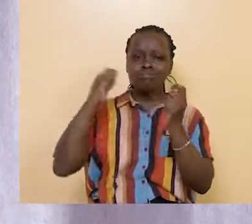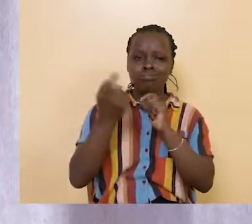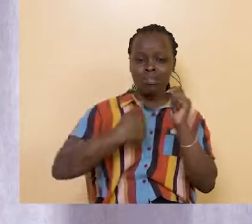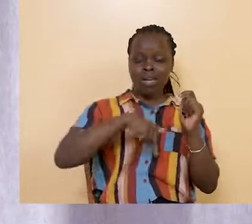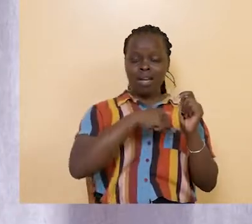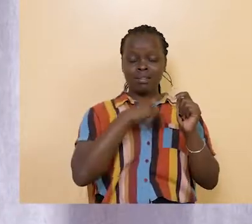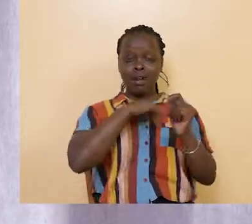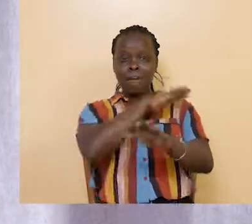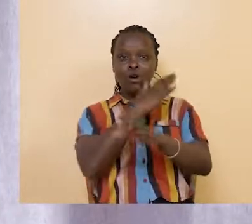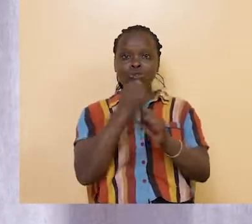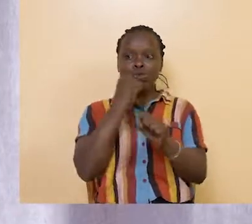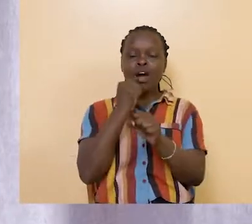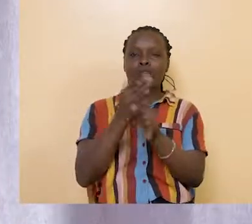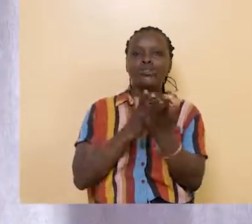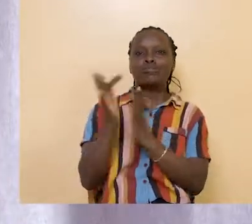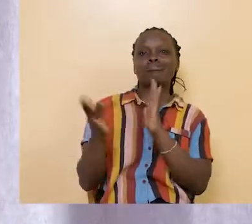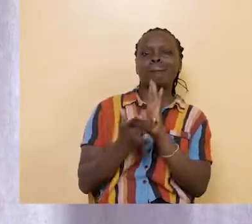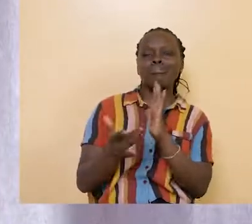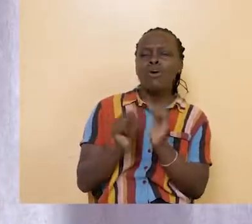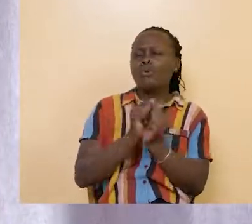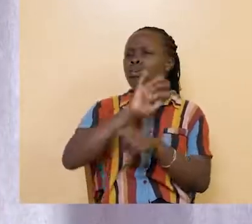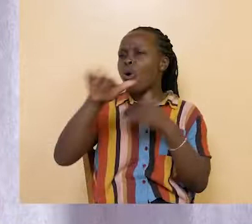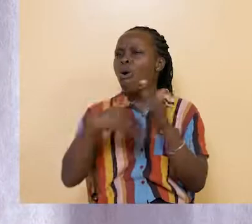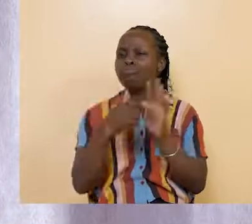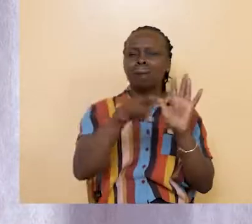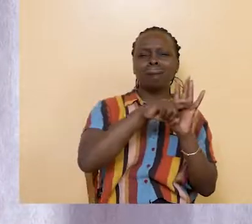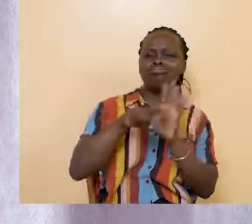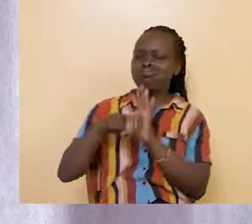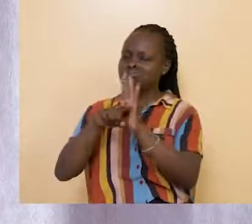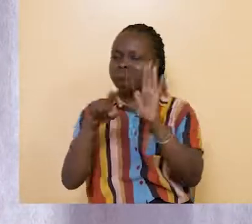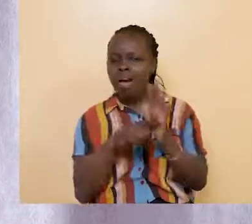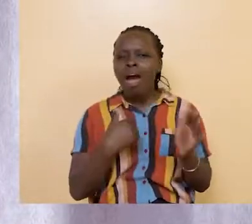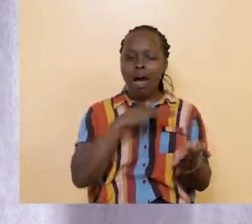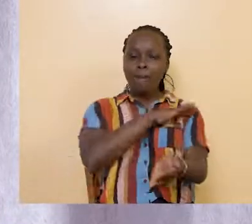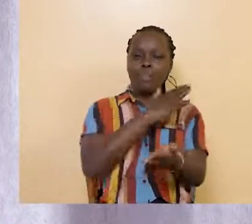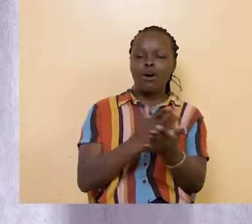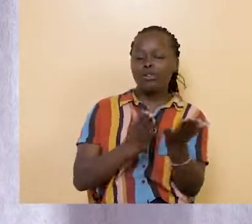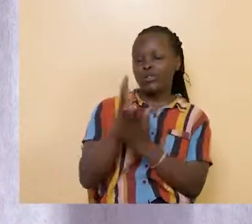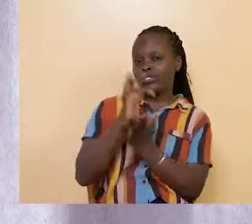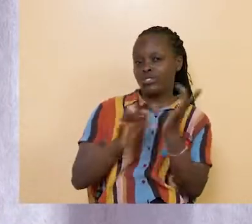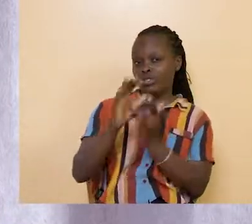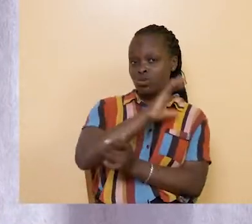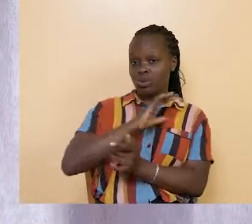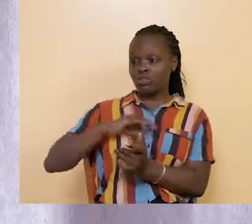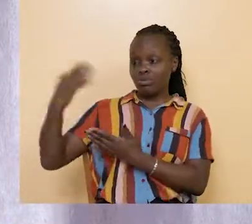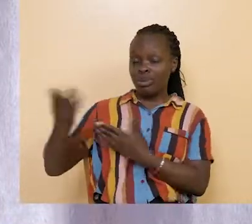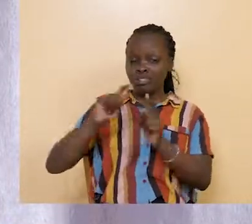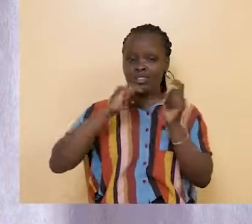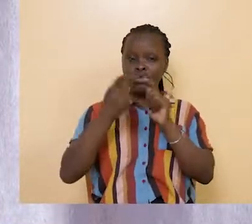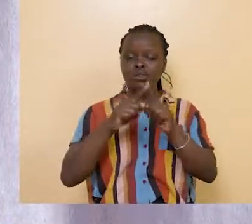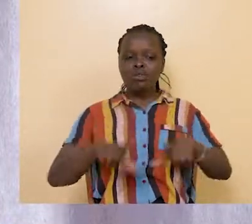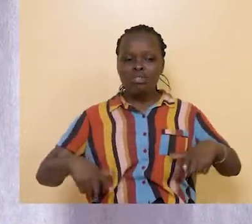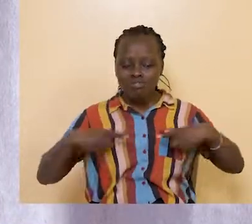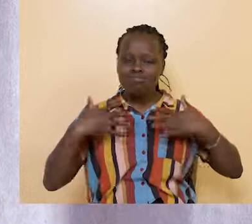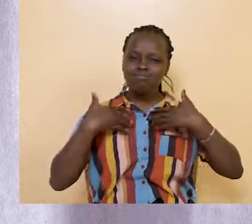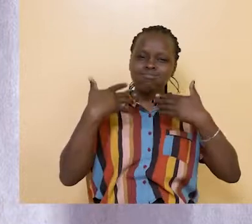has the power to work even through technology and with all the negative attributes. We have the power through Jesus Christ to bring transformation, to